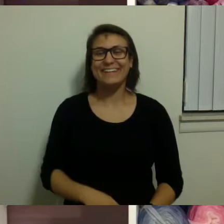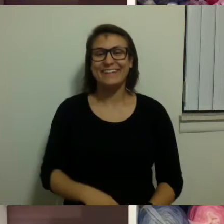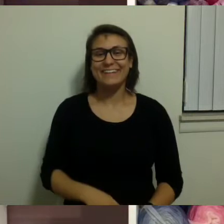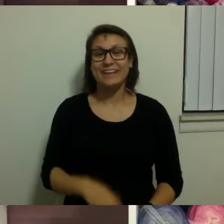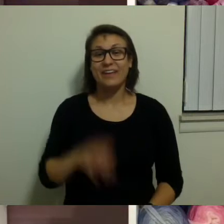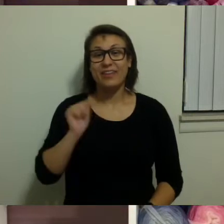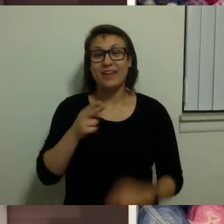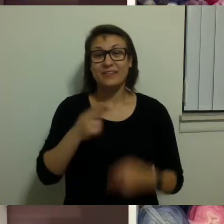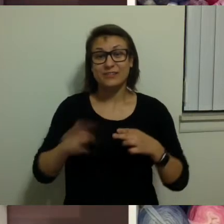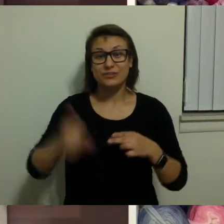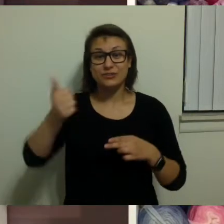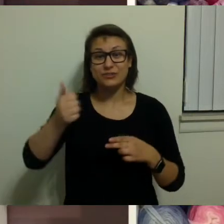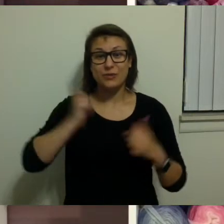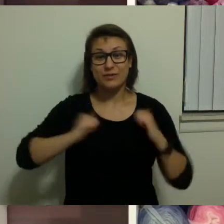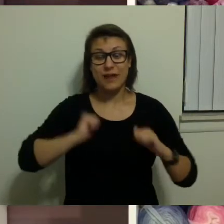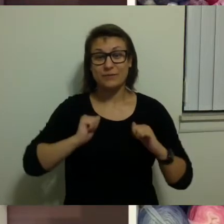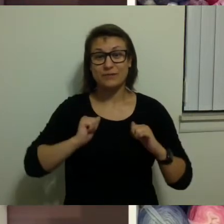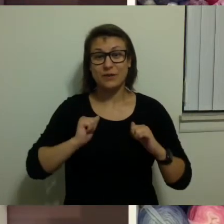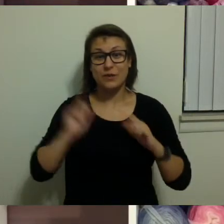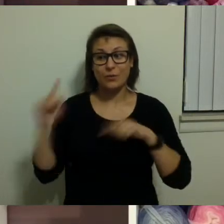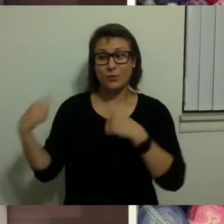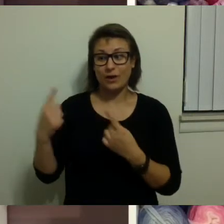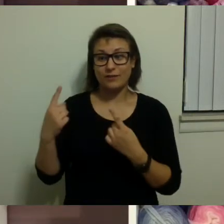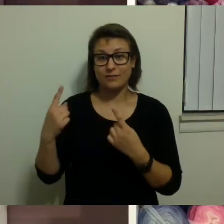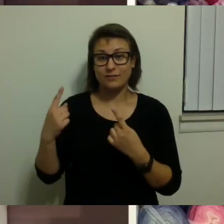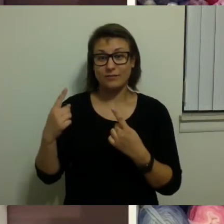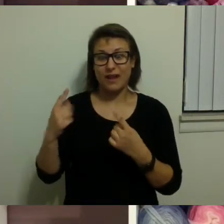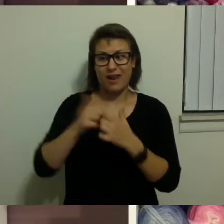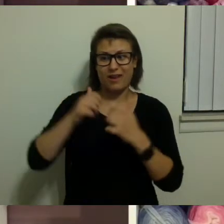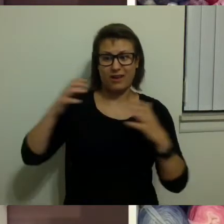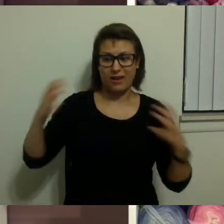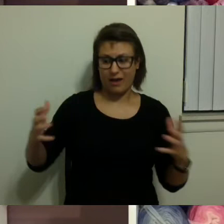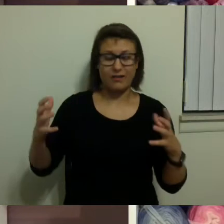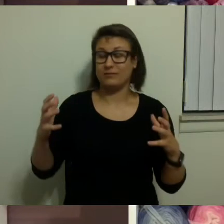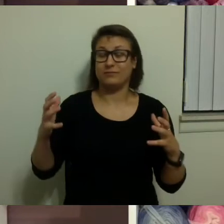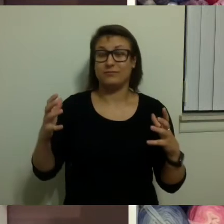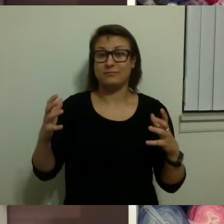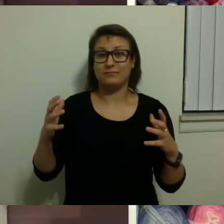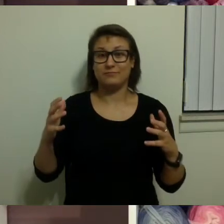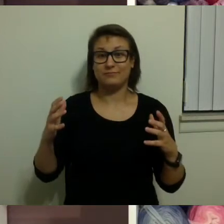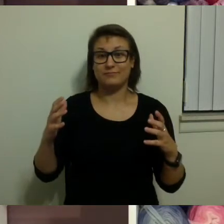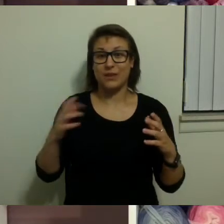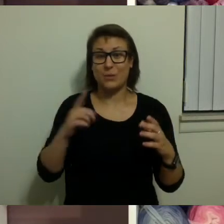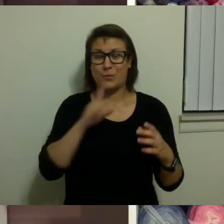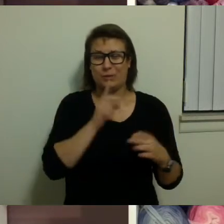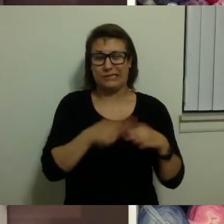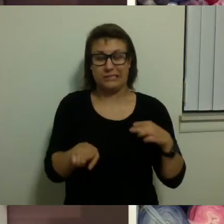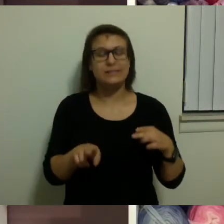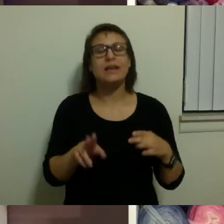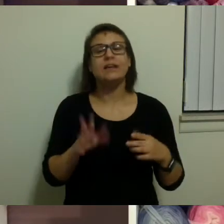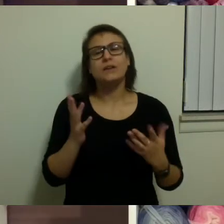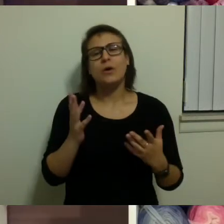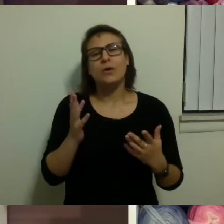That's gonna be my shortest episode to date, by a long shot. Wow. Well, I guess we'll put it